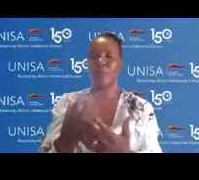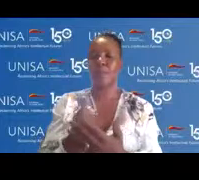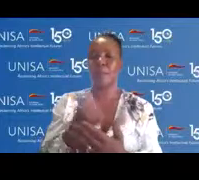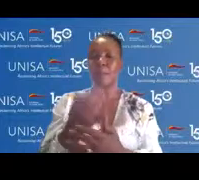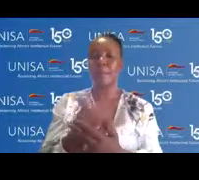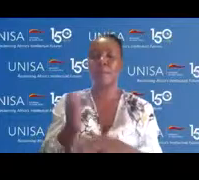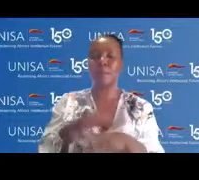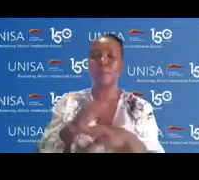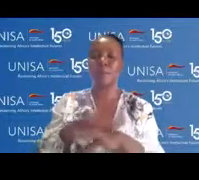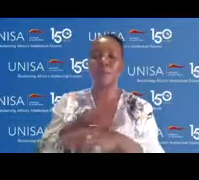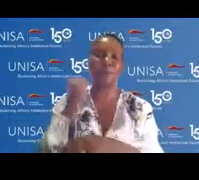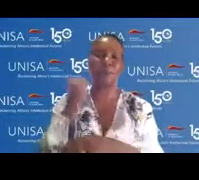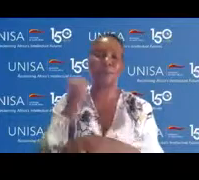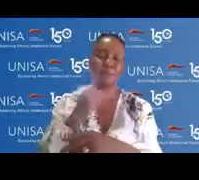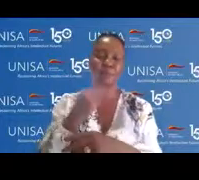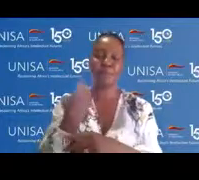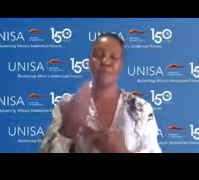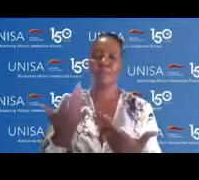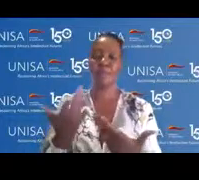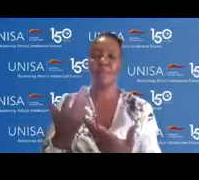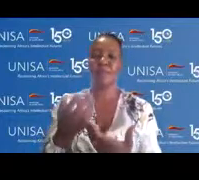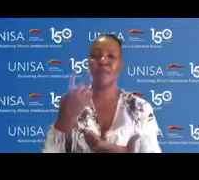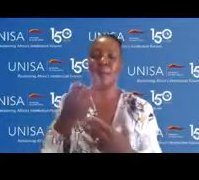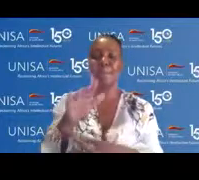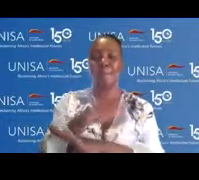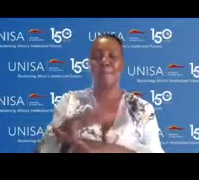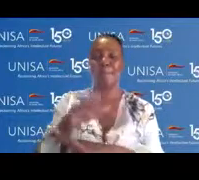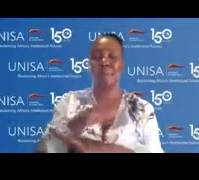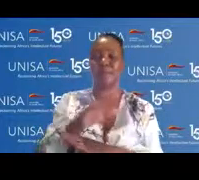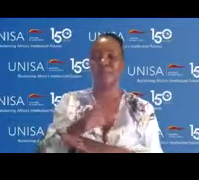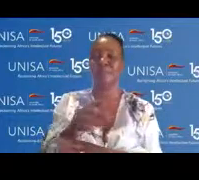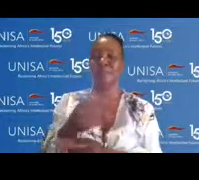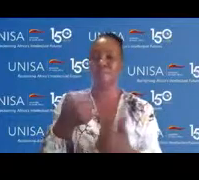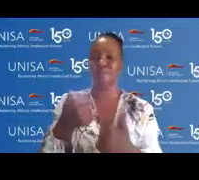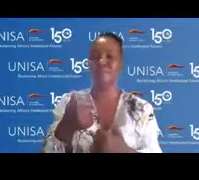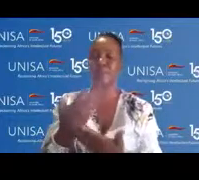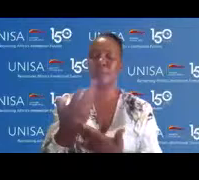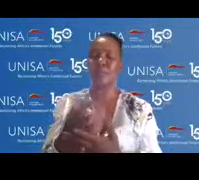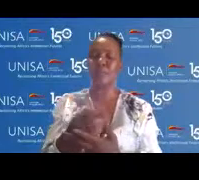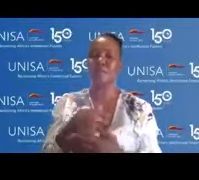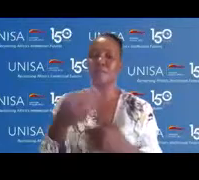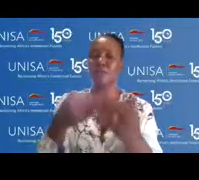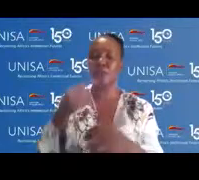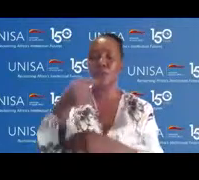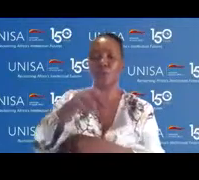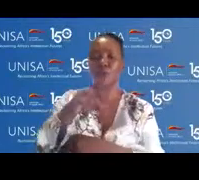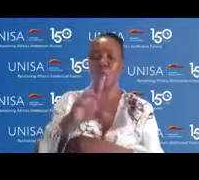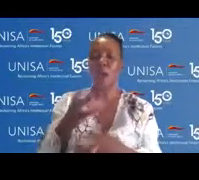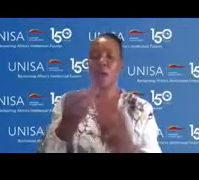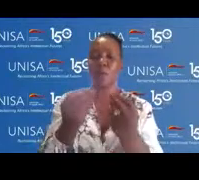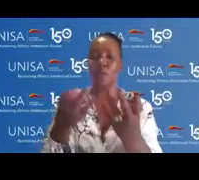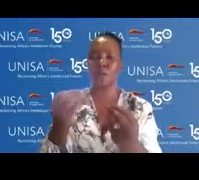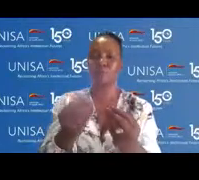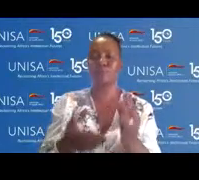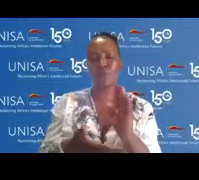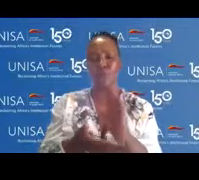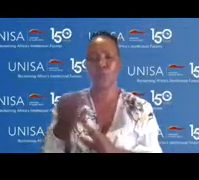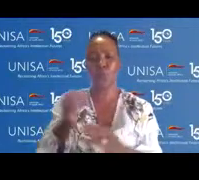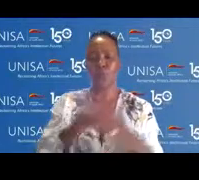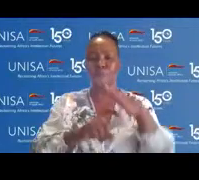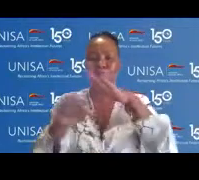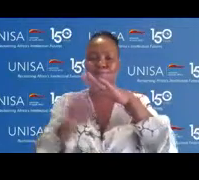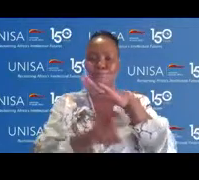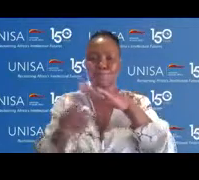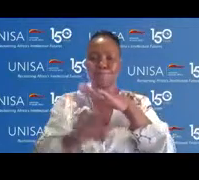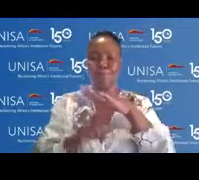haven't connected to it. And basically that's it as well. There's even a QR code that you can go and scan, unbelievably. So you can actually go scan